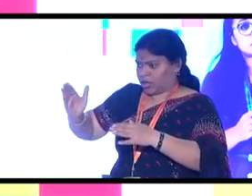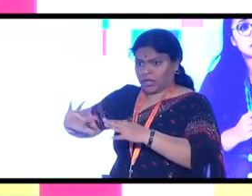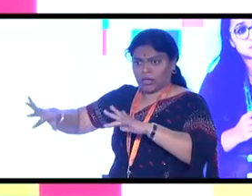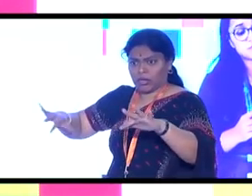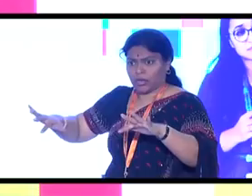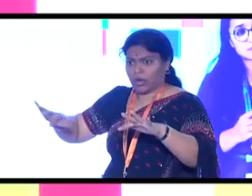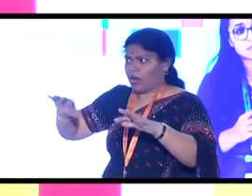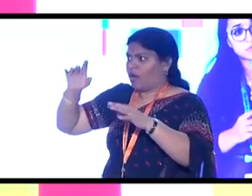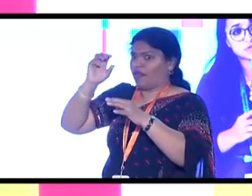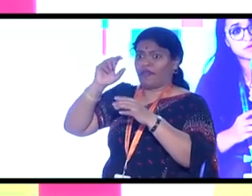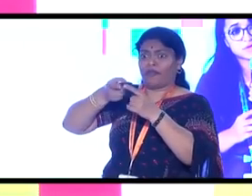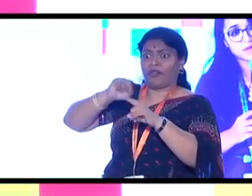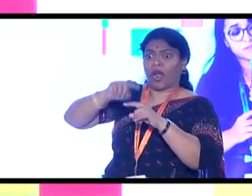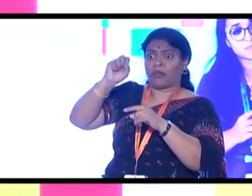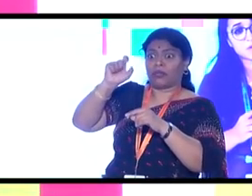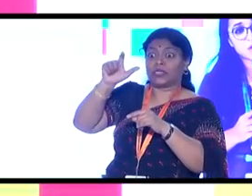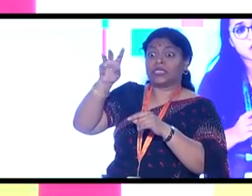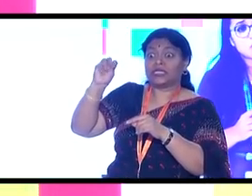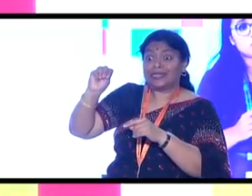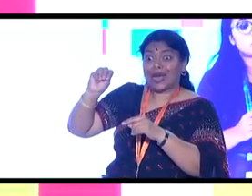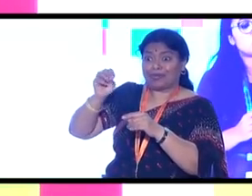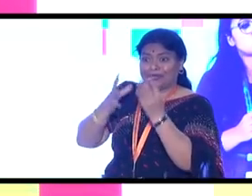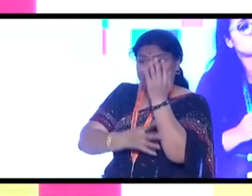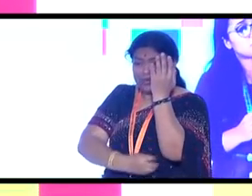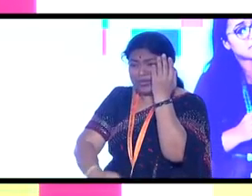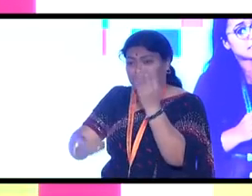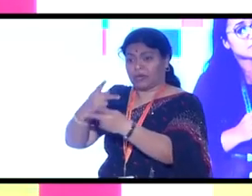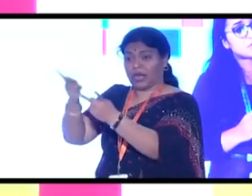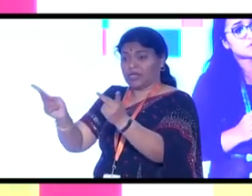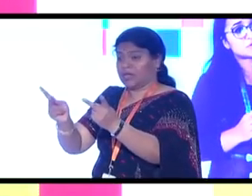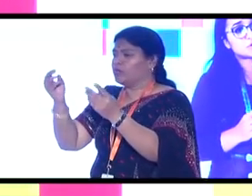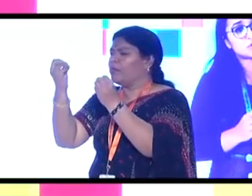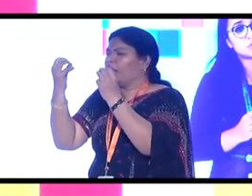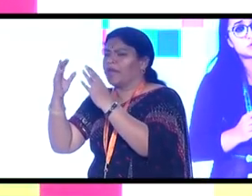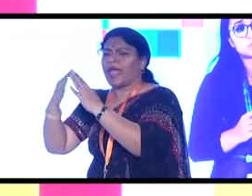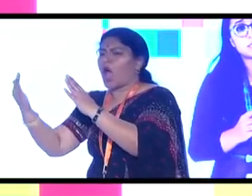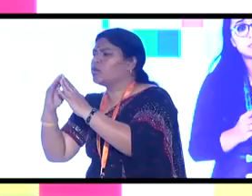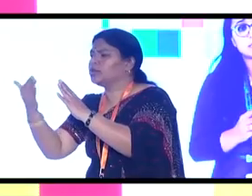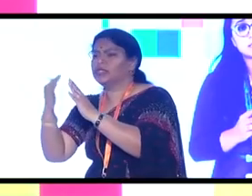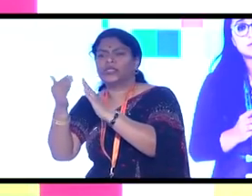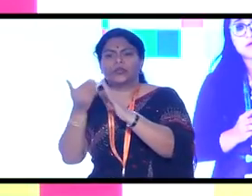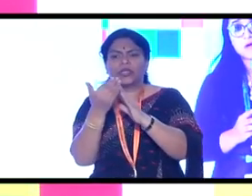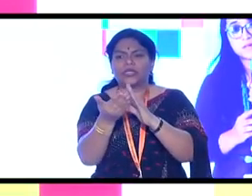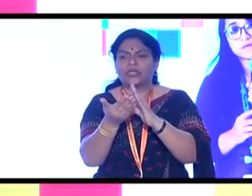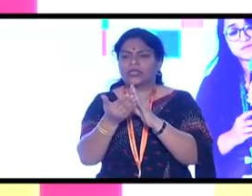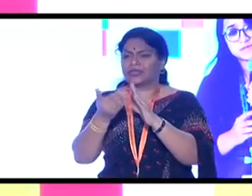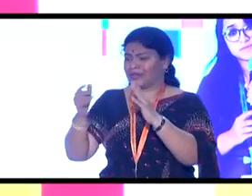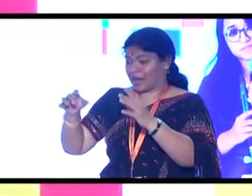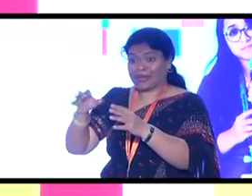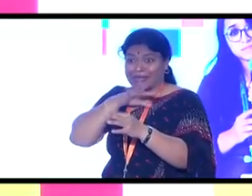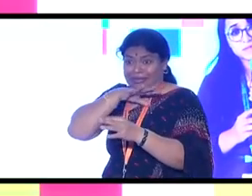from the slums of Hazrat Nizamuddin area, where most of my neighbors used to be the rag